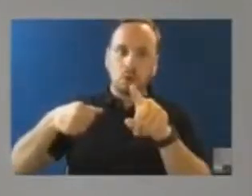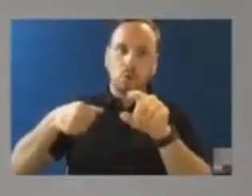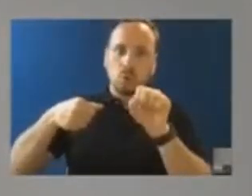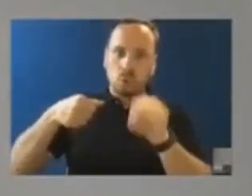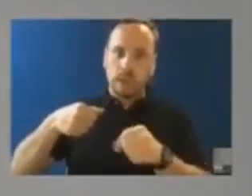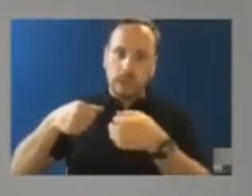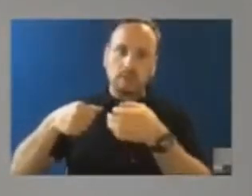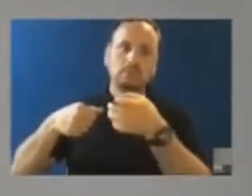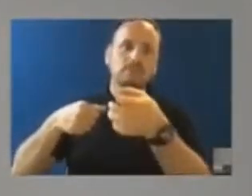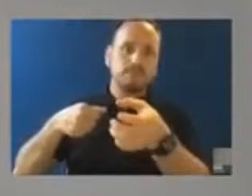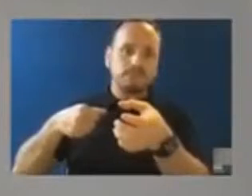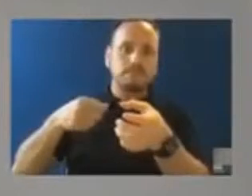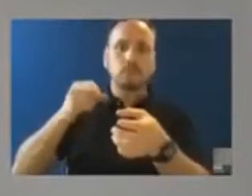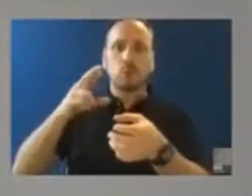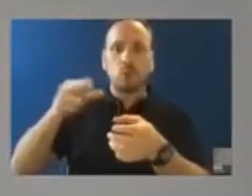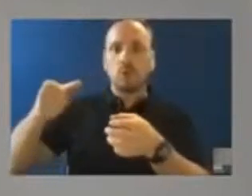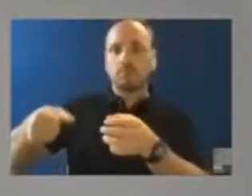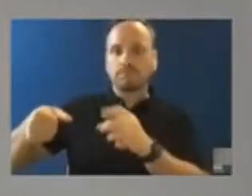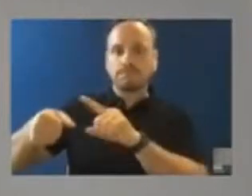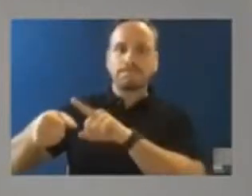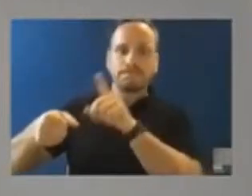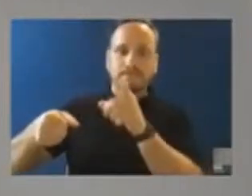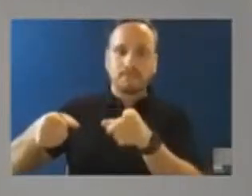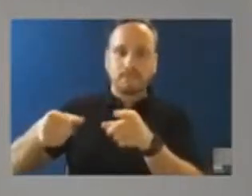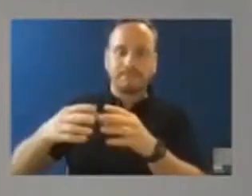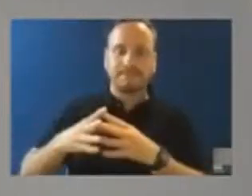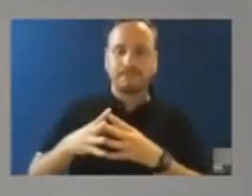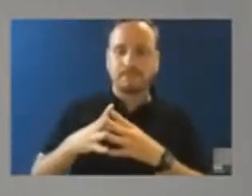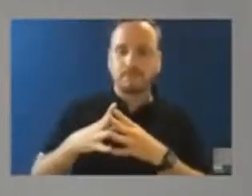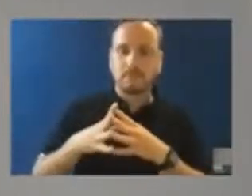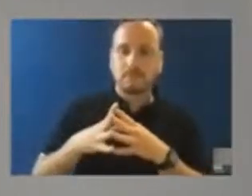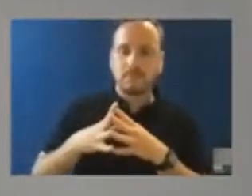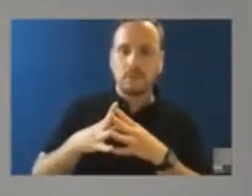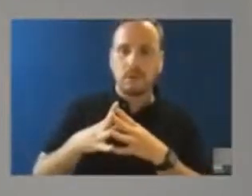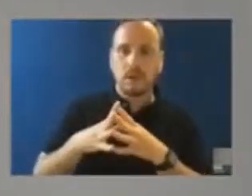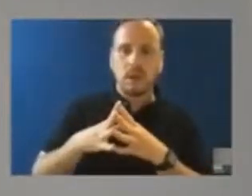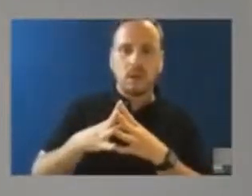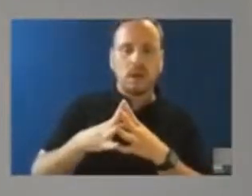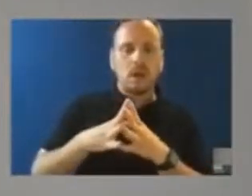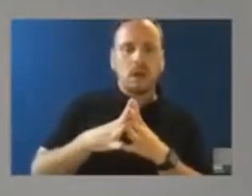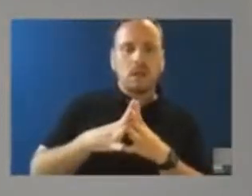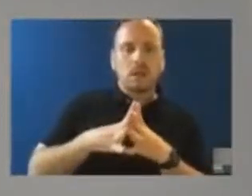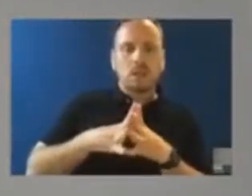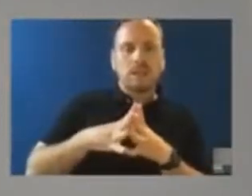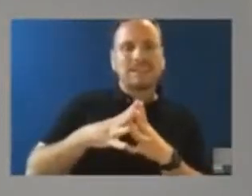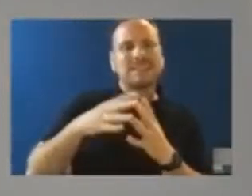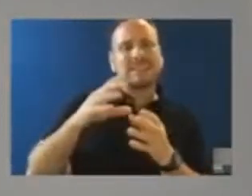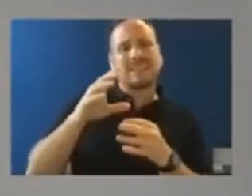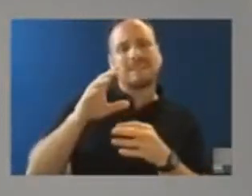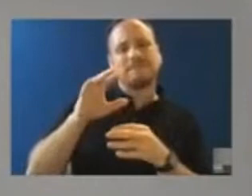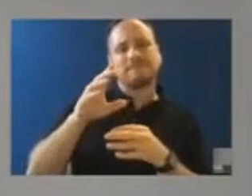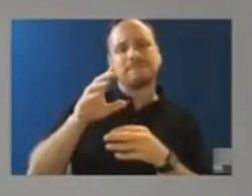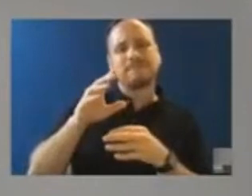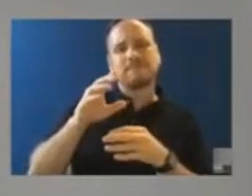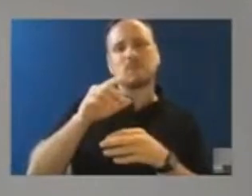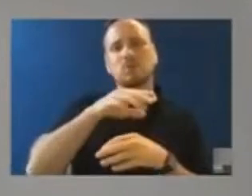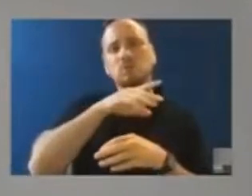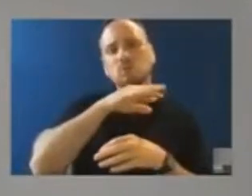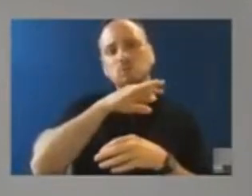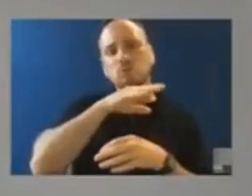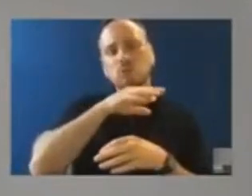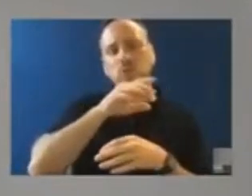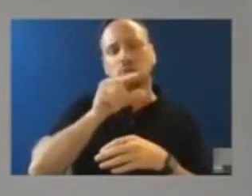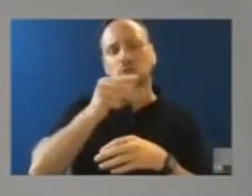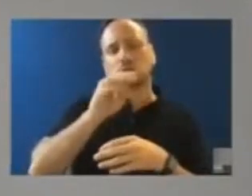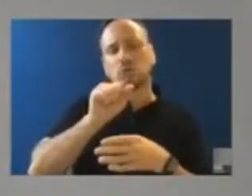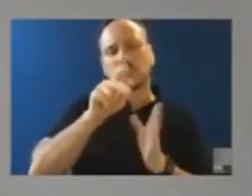however. Electrostatic disinfectant sprayers. These are kind of a mist spray that is going to be used for